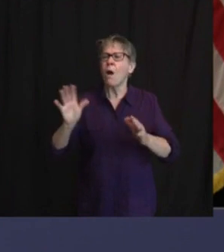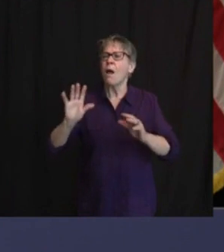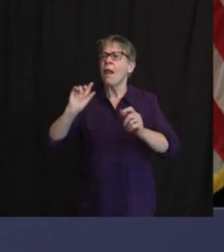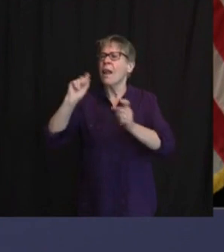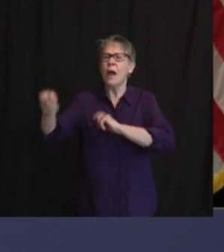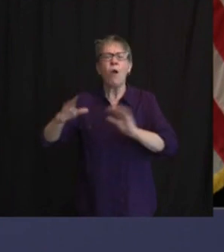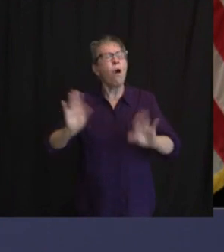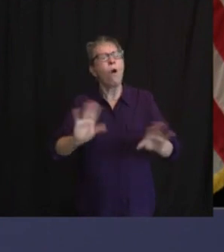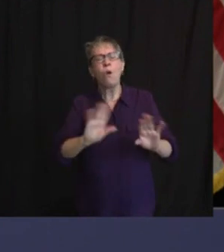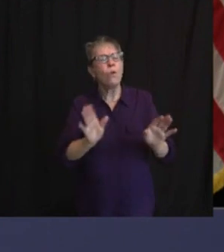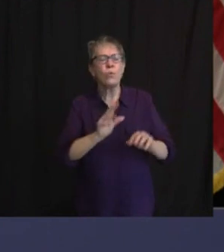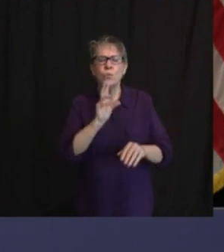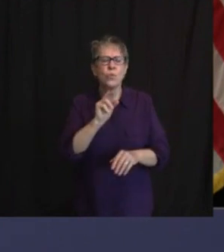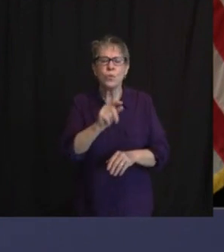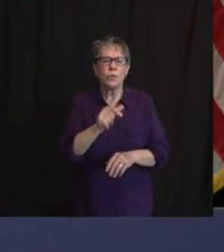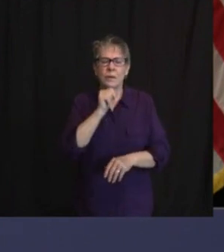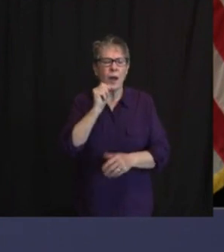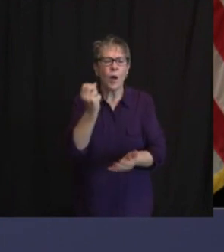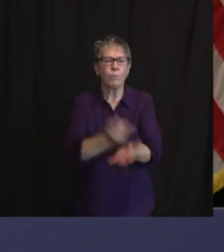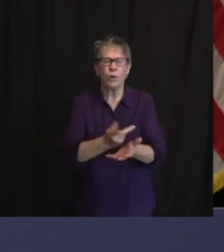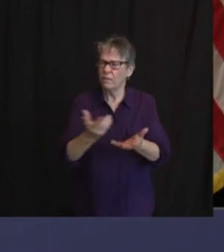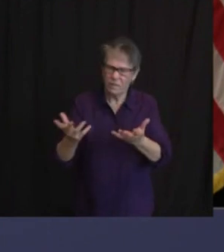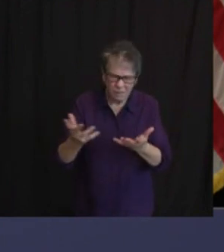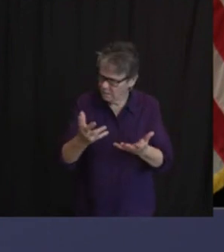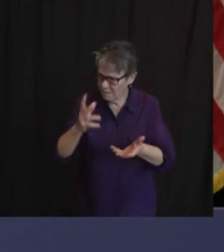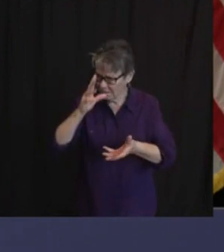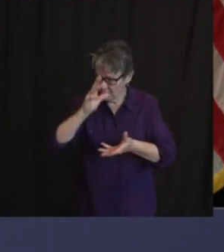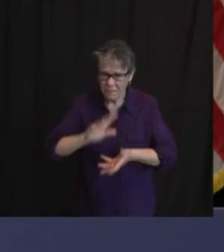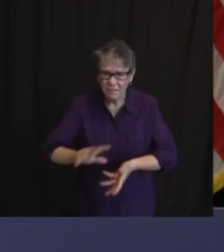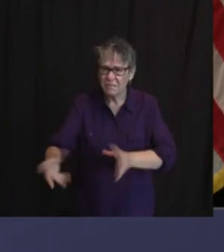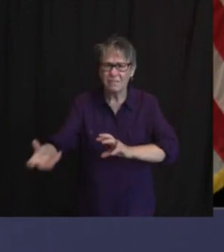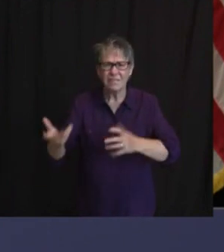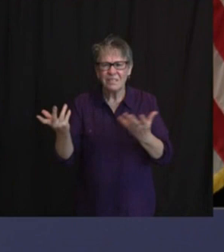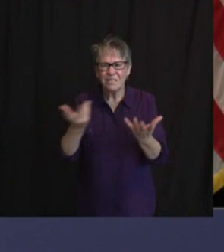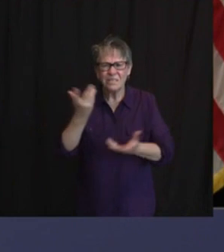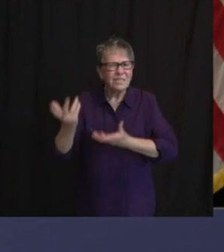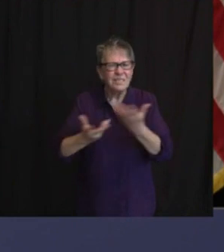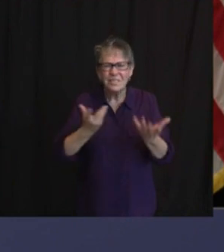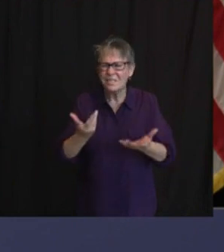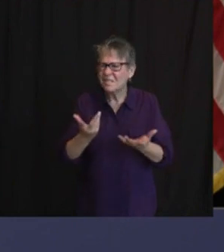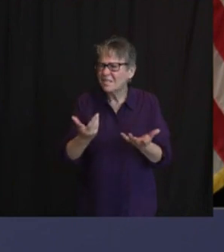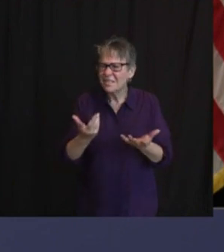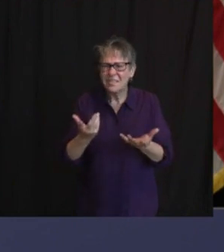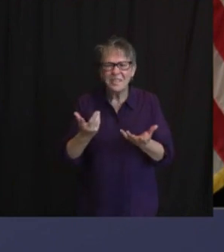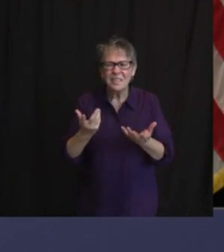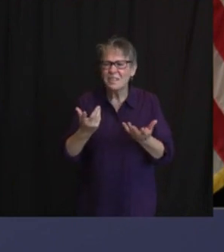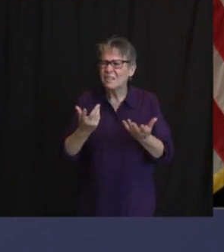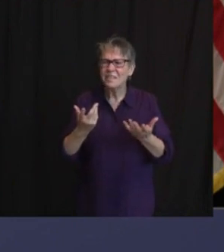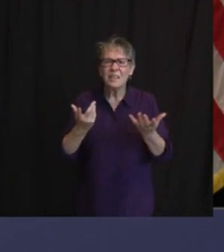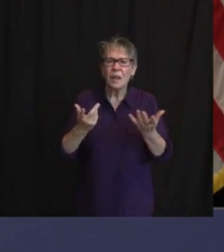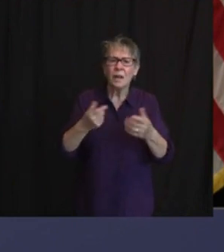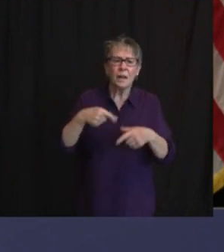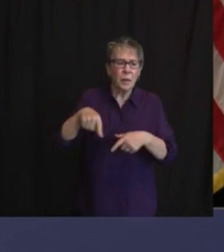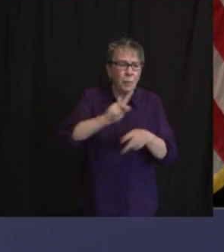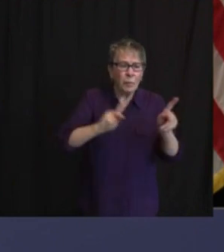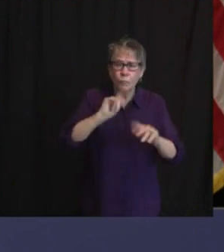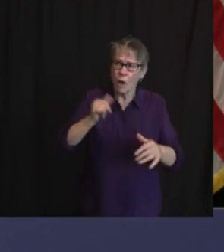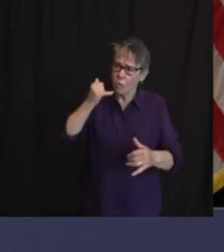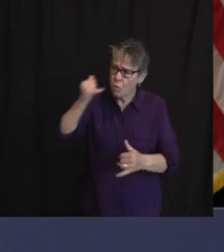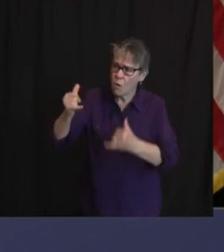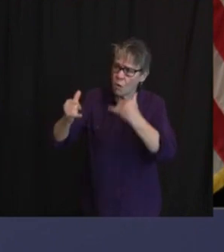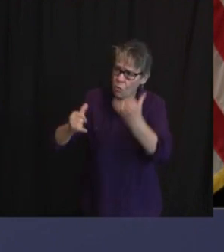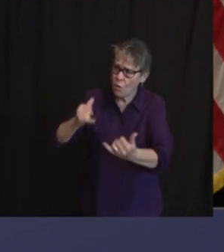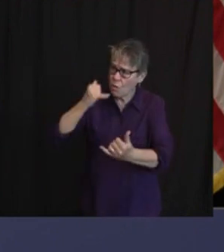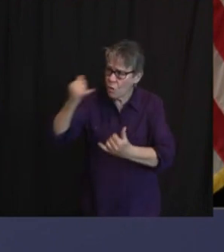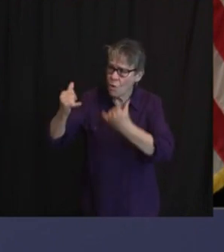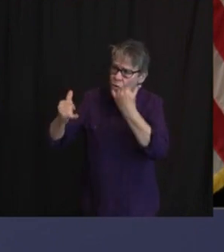situations? On contact tracing, nothing to report, but bear with us. We're going to have something for you over the next